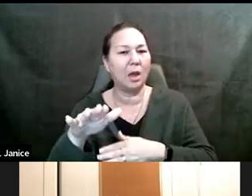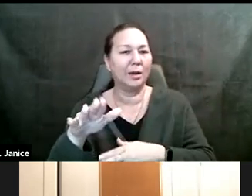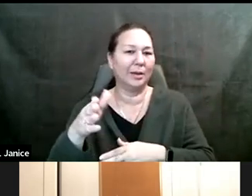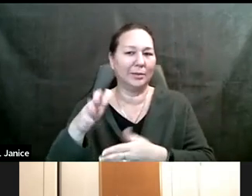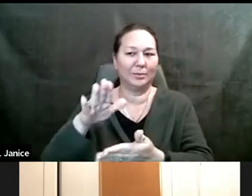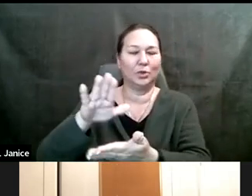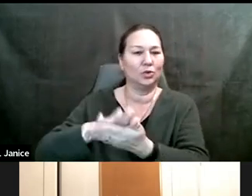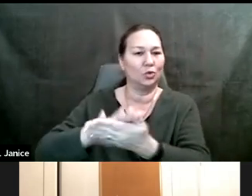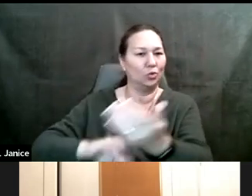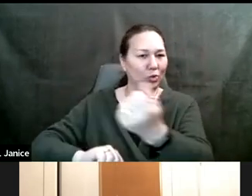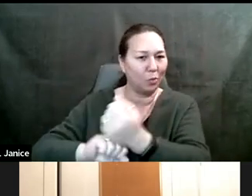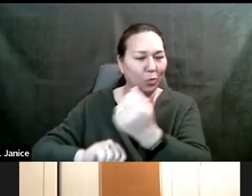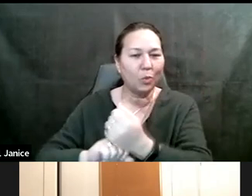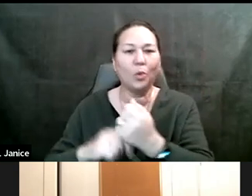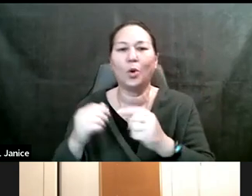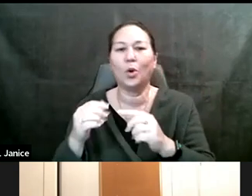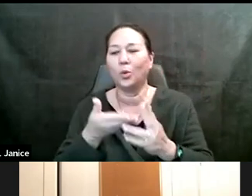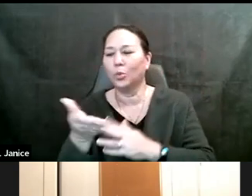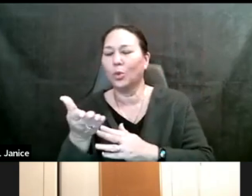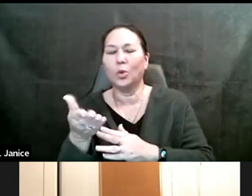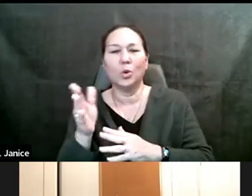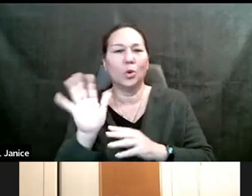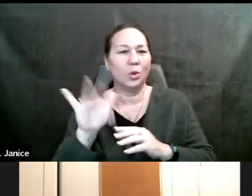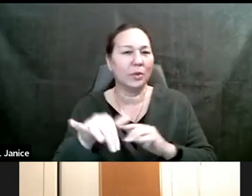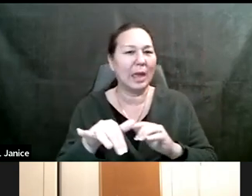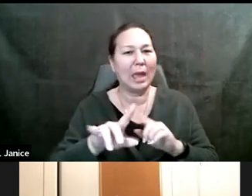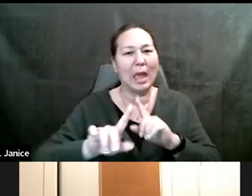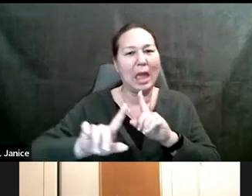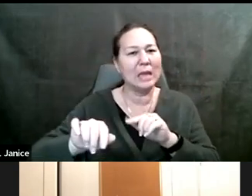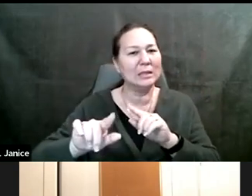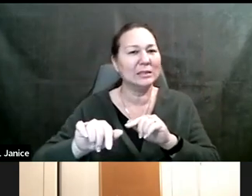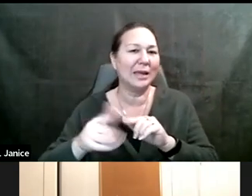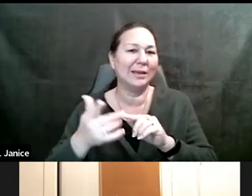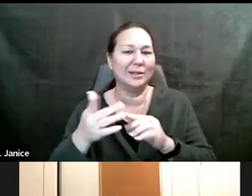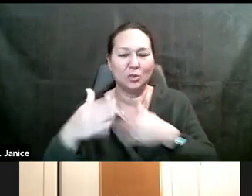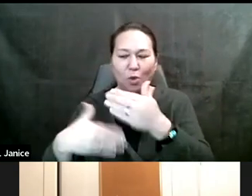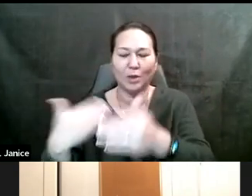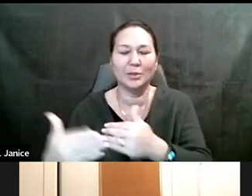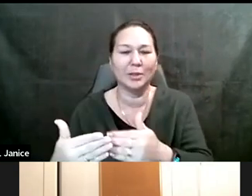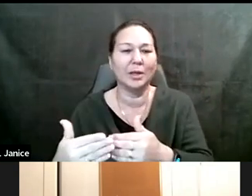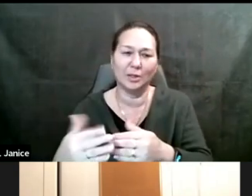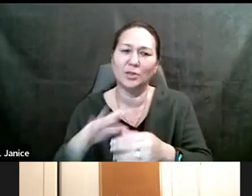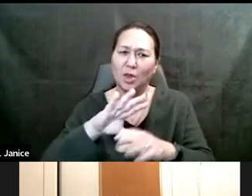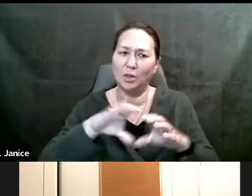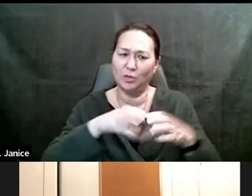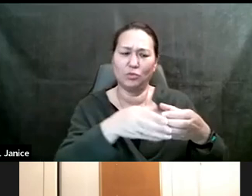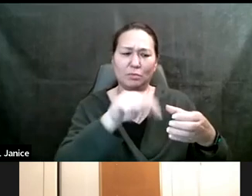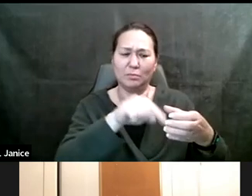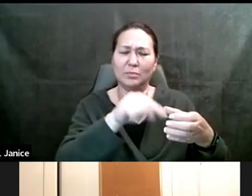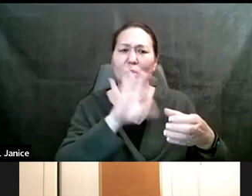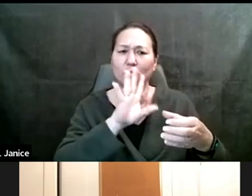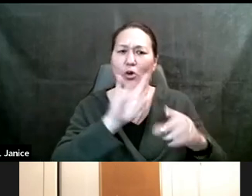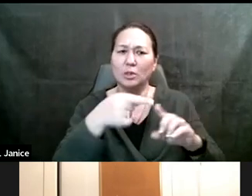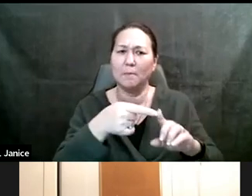guiding schools through the tiered attendance system process there's a whole section about mentoring and part of what we help schools